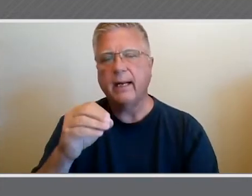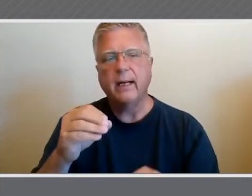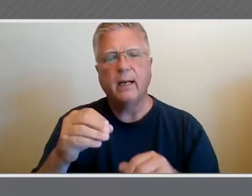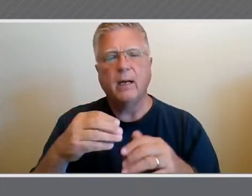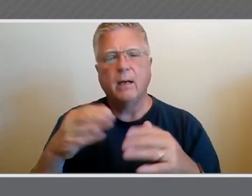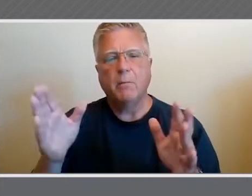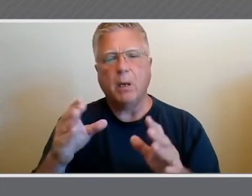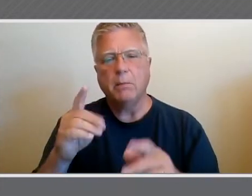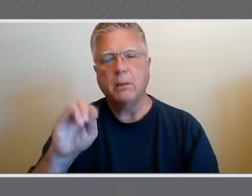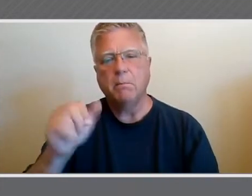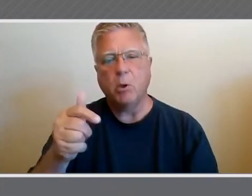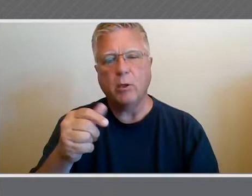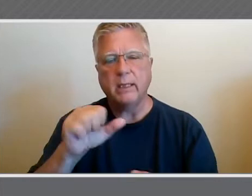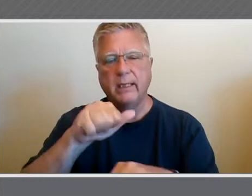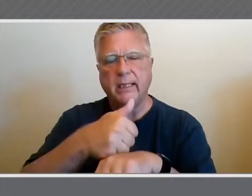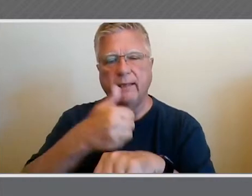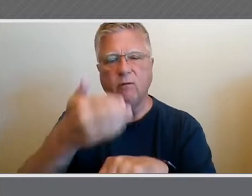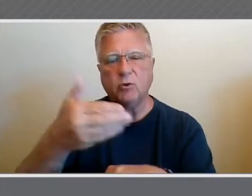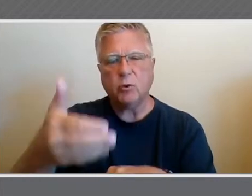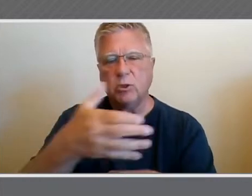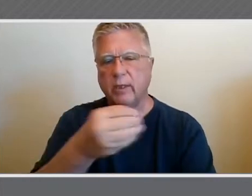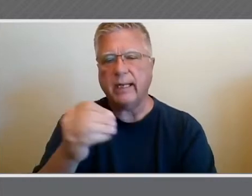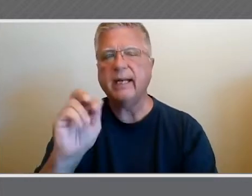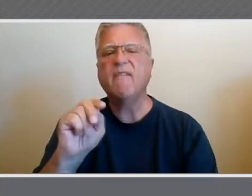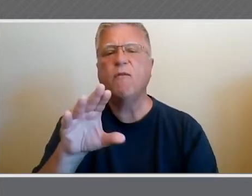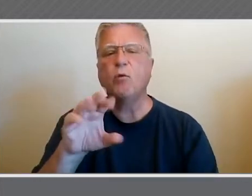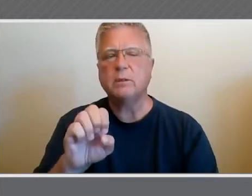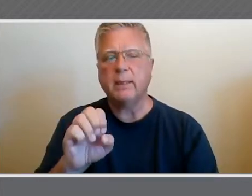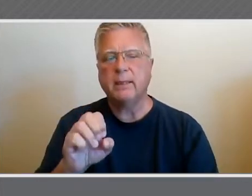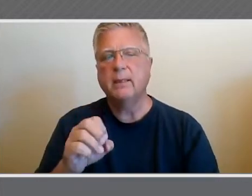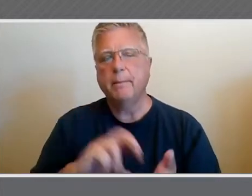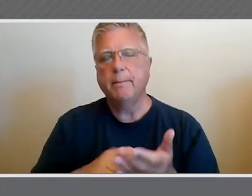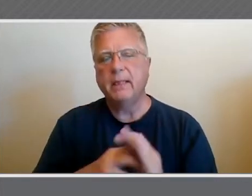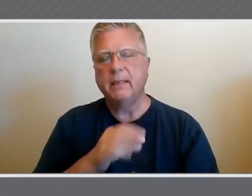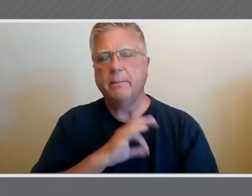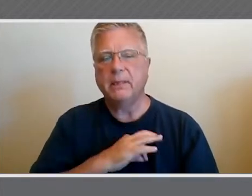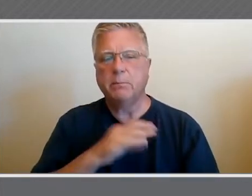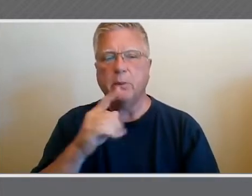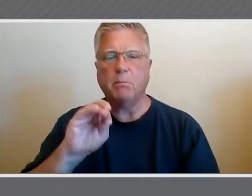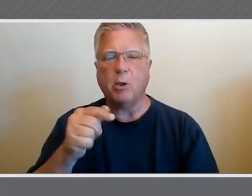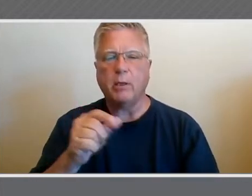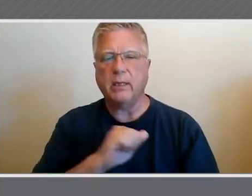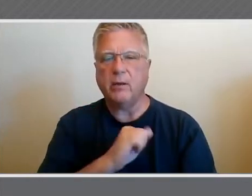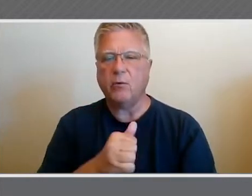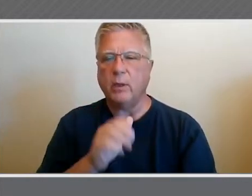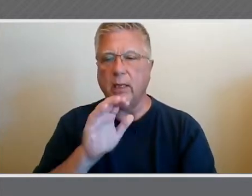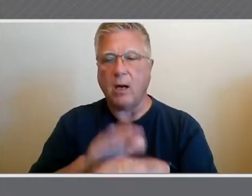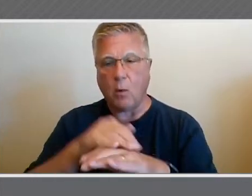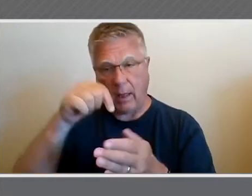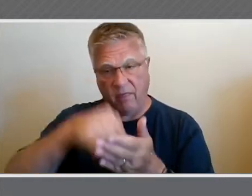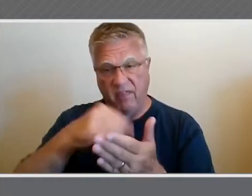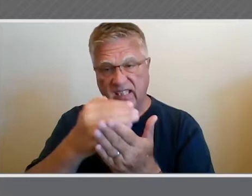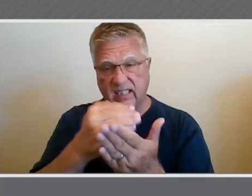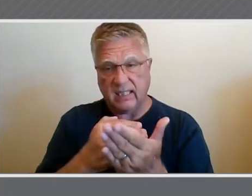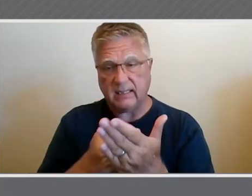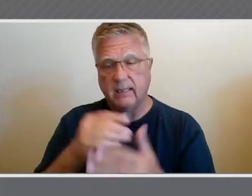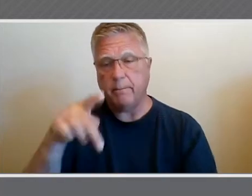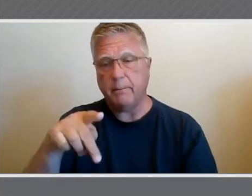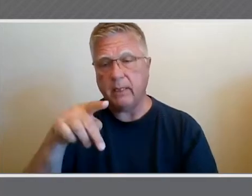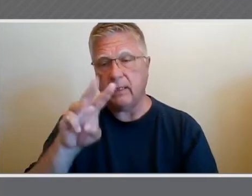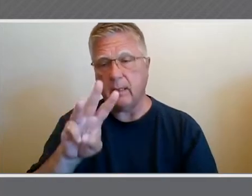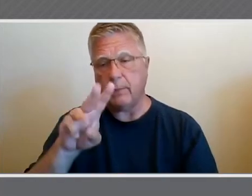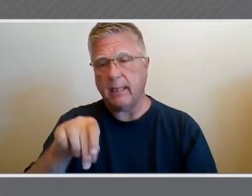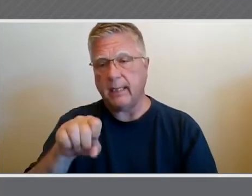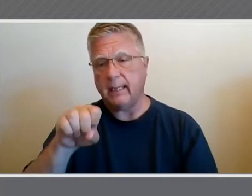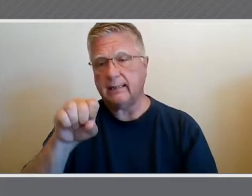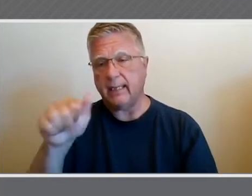Pittsburgh Parking Authority. So on this list, one thing that's interesting to note is PWSA and the Pittsburgh Parking Authority